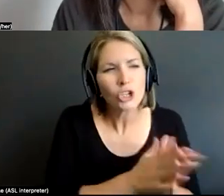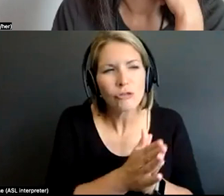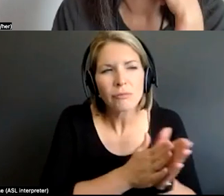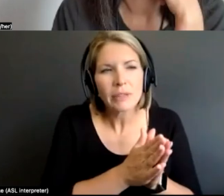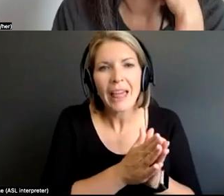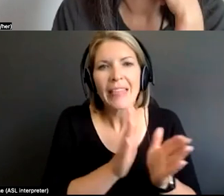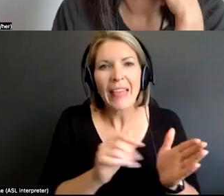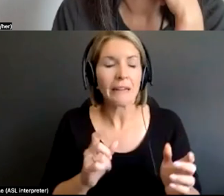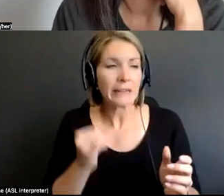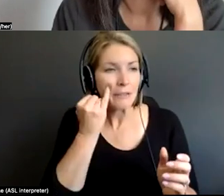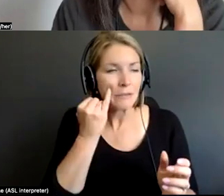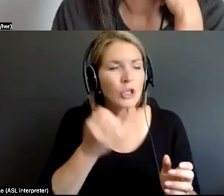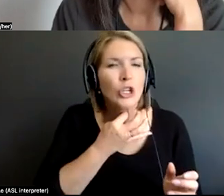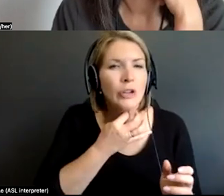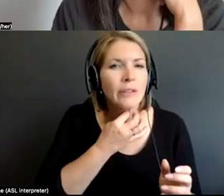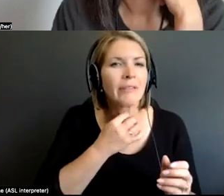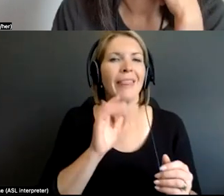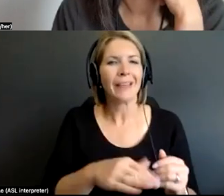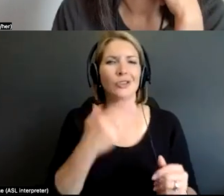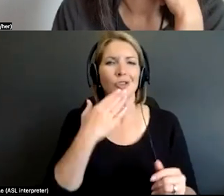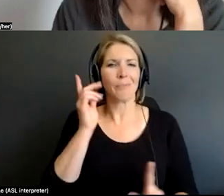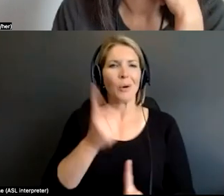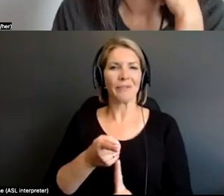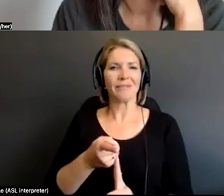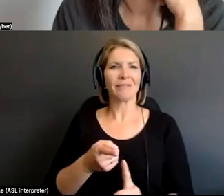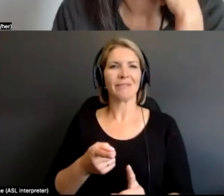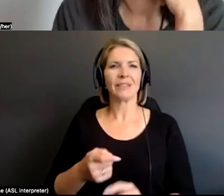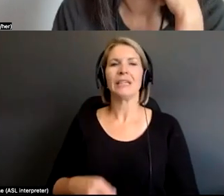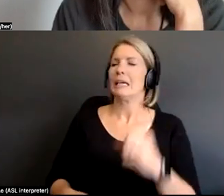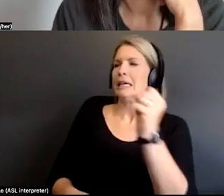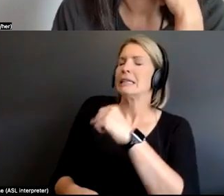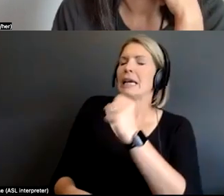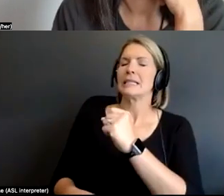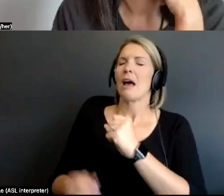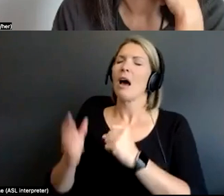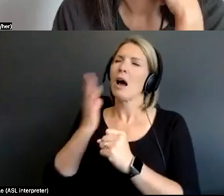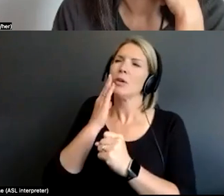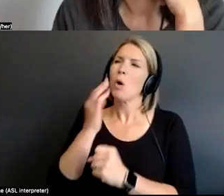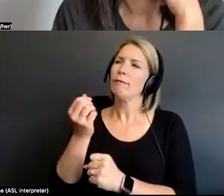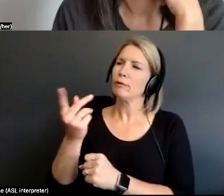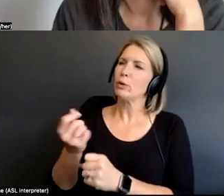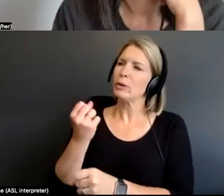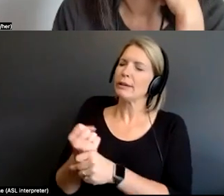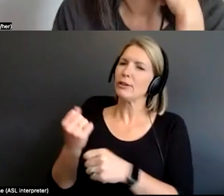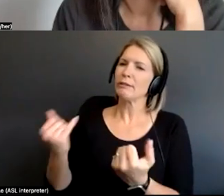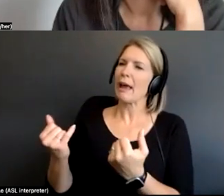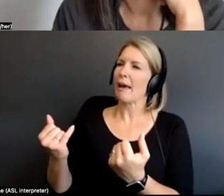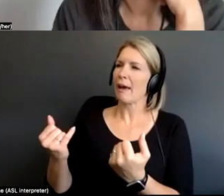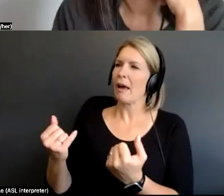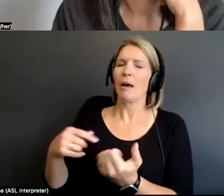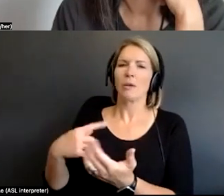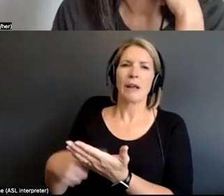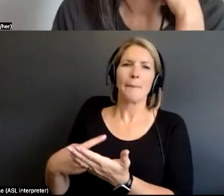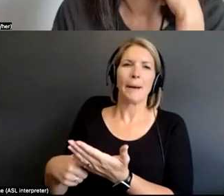seen in the last few years that really works well in terms of melding a very interesting type. Typography or type